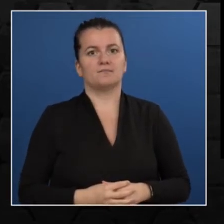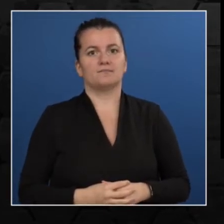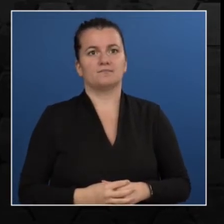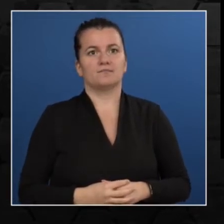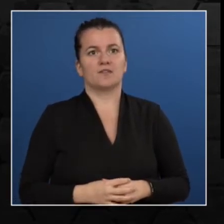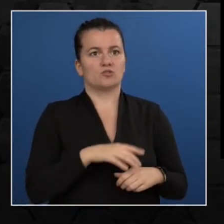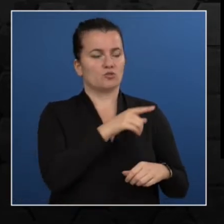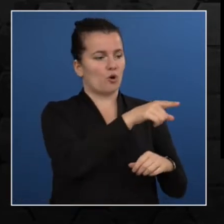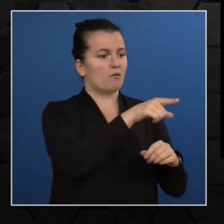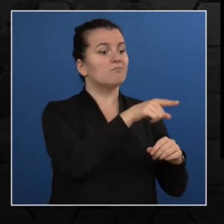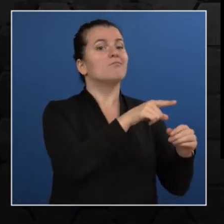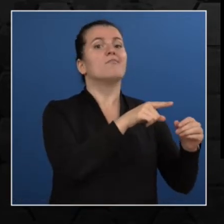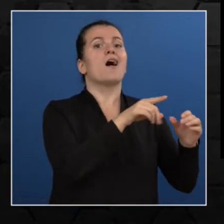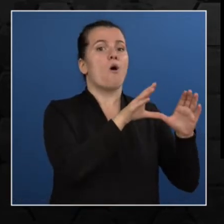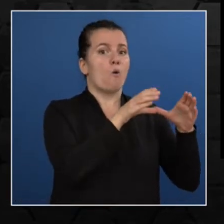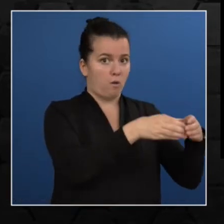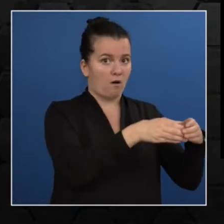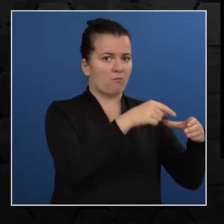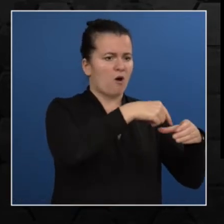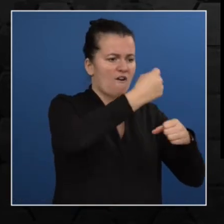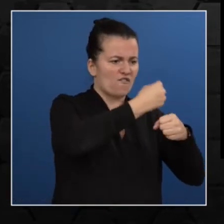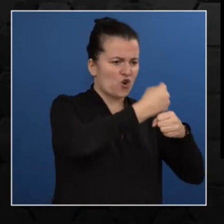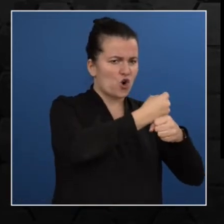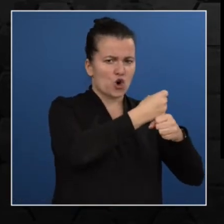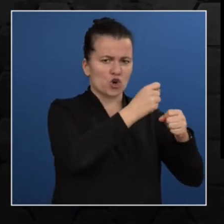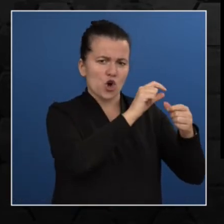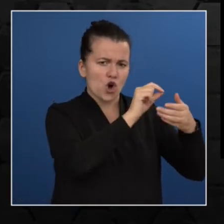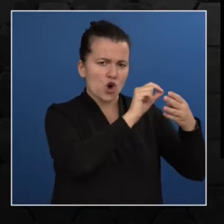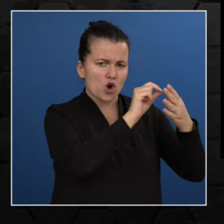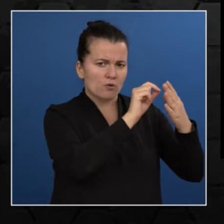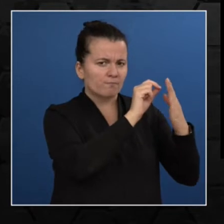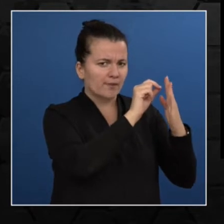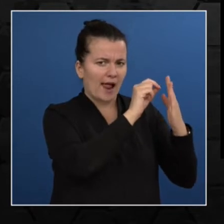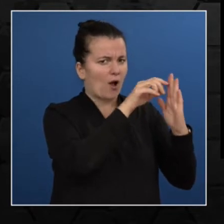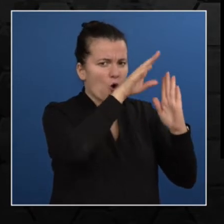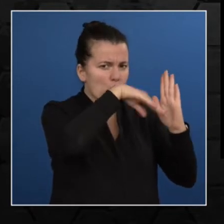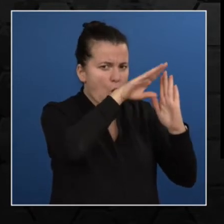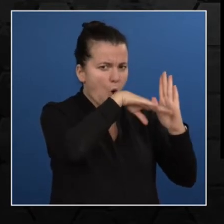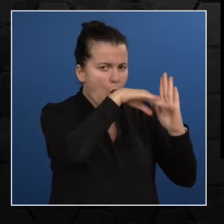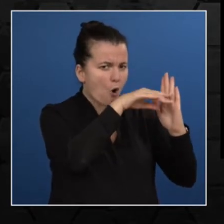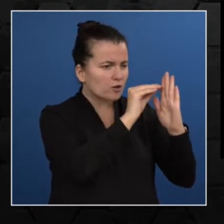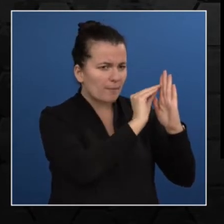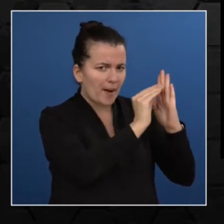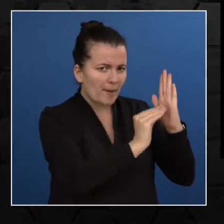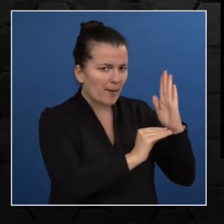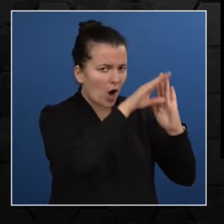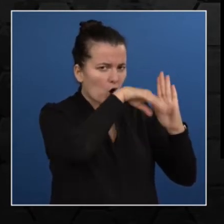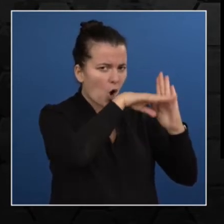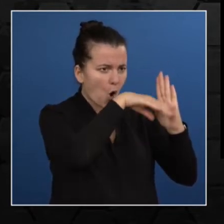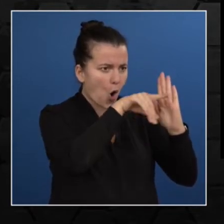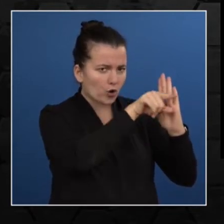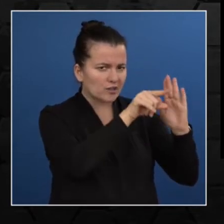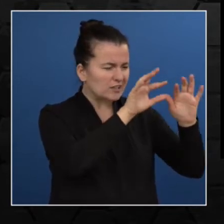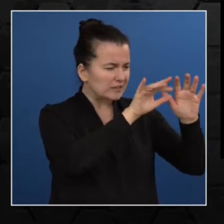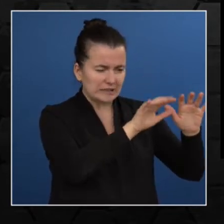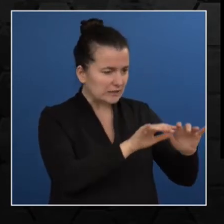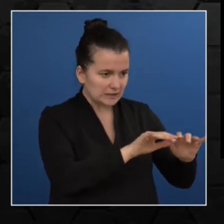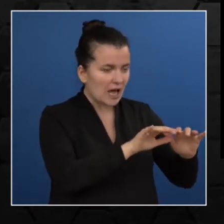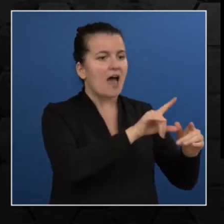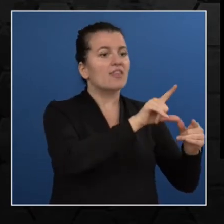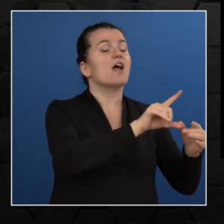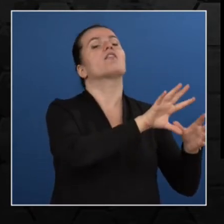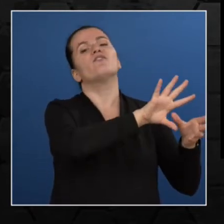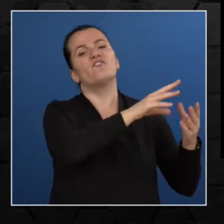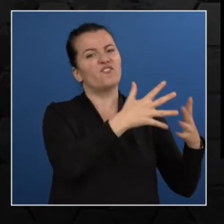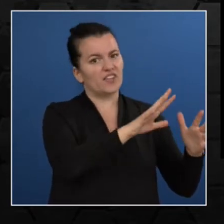have a pipeline that will do this amount of code and just bring it together to have one model. So it basically breaks down certain bits and bits